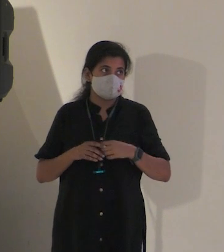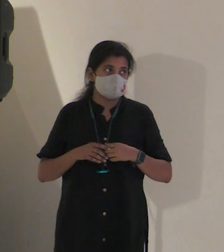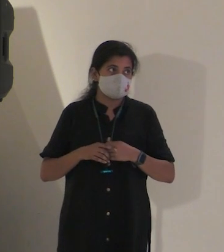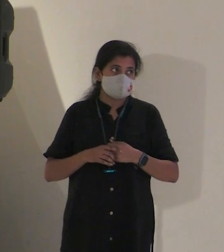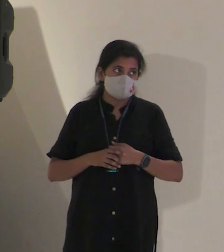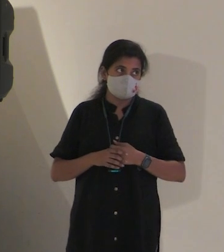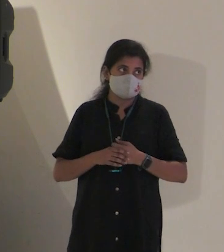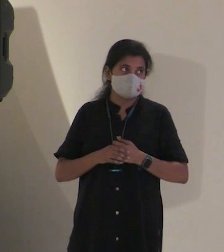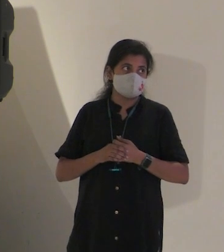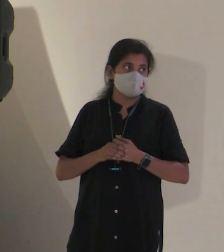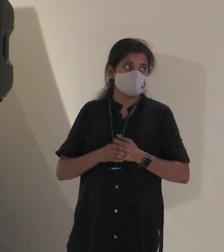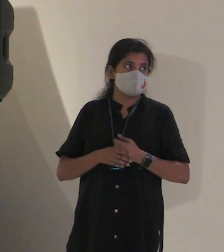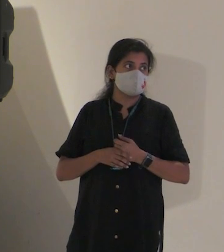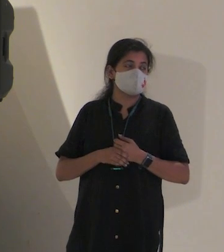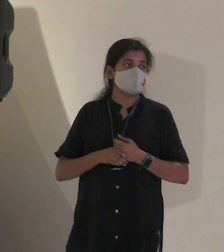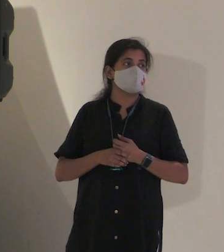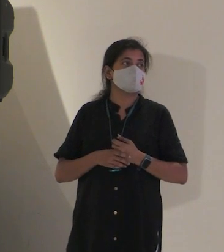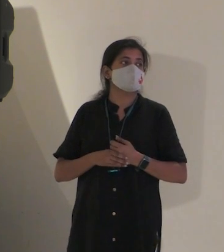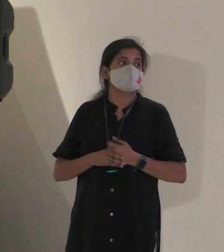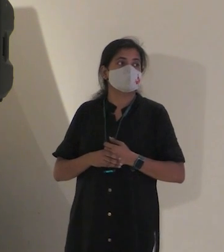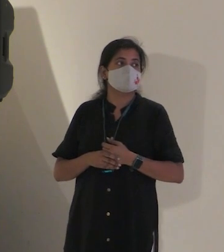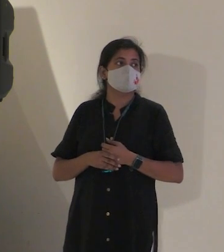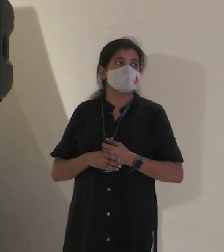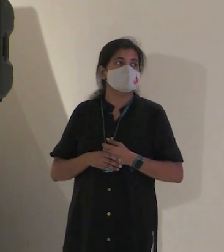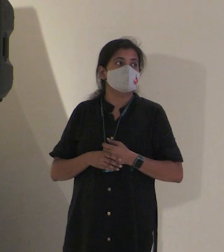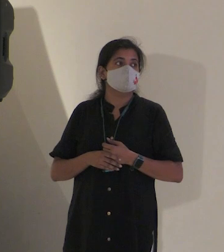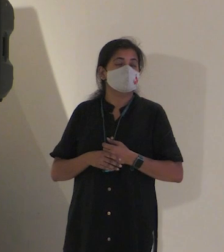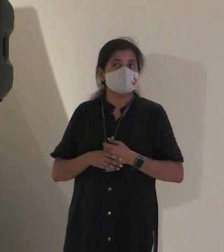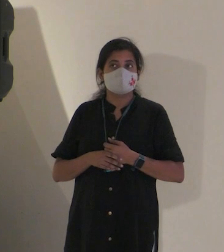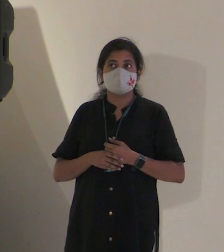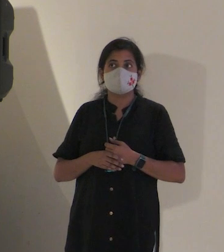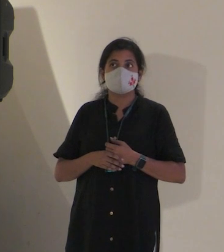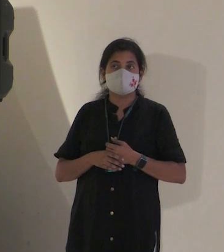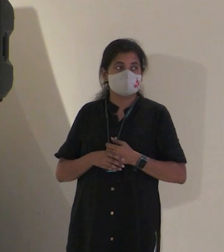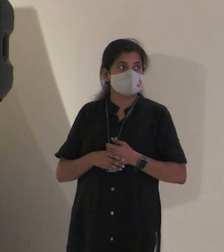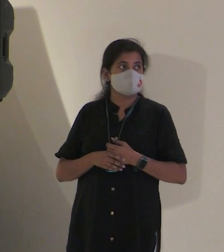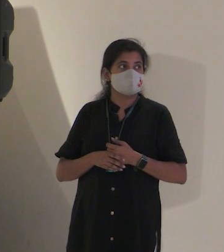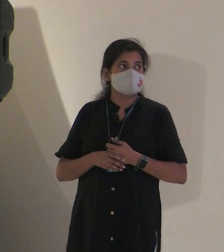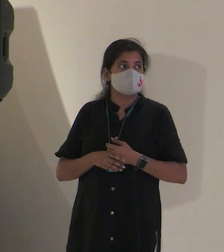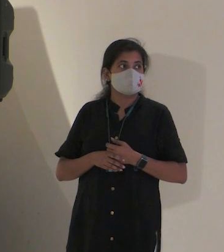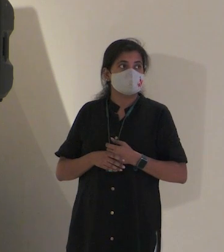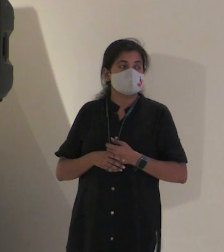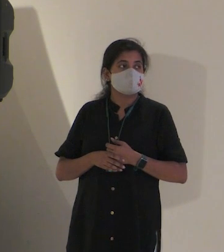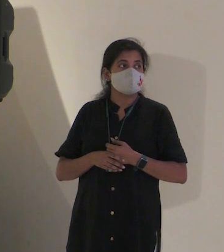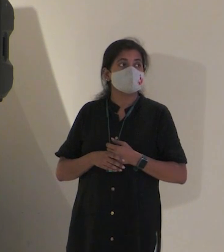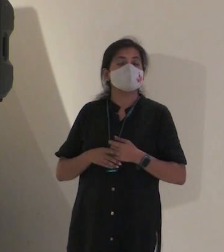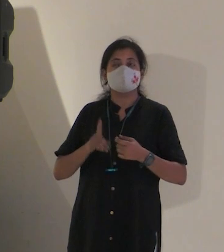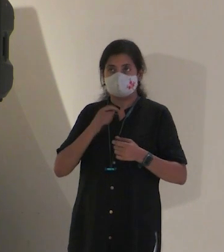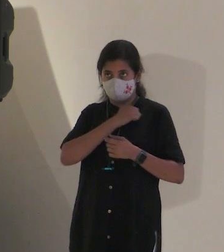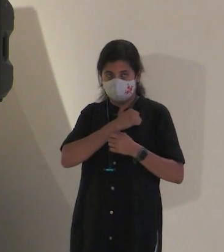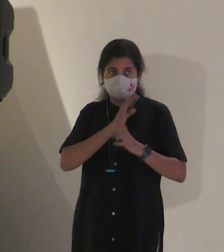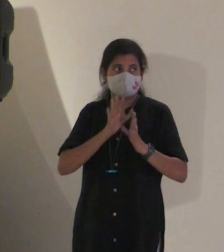You're fine. You can just speak. Okay. Am I audible? Yeah. Okay. Sorry. I